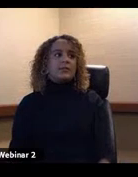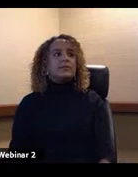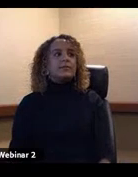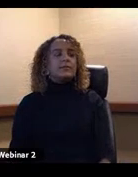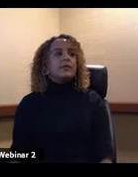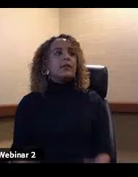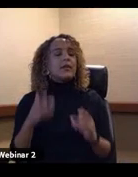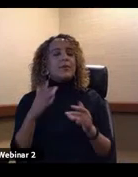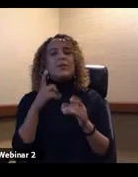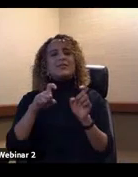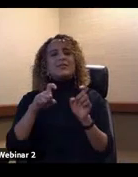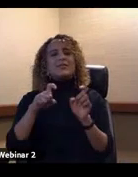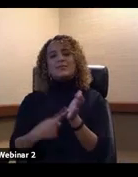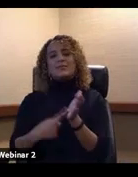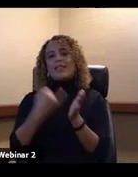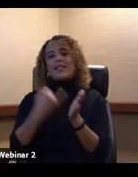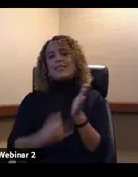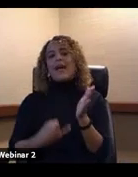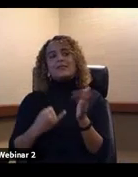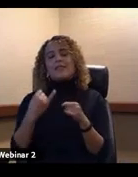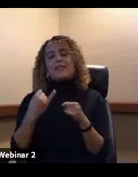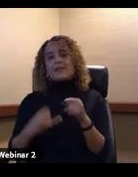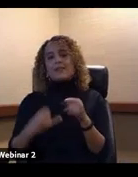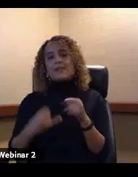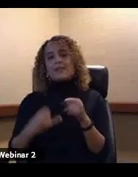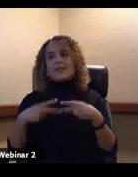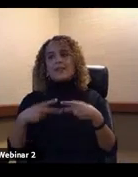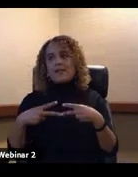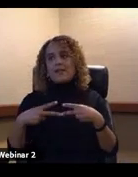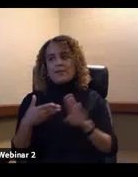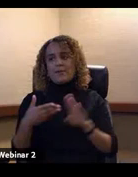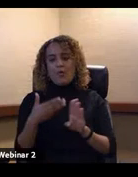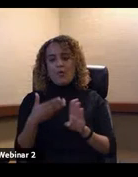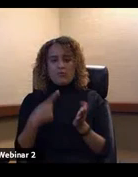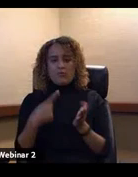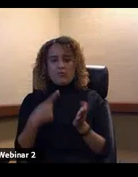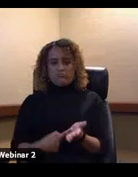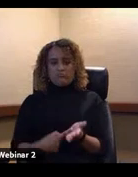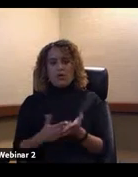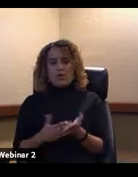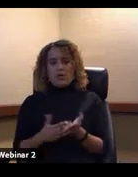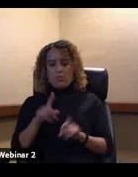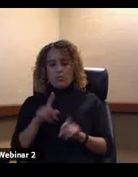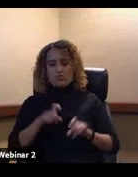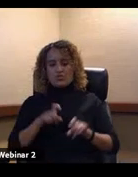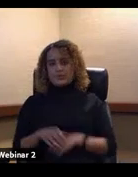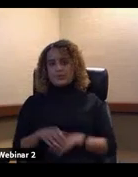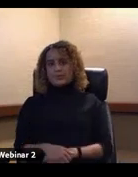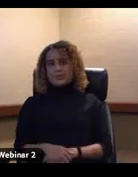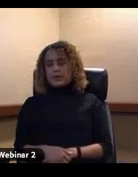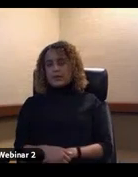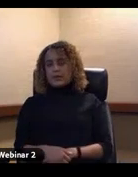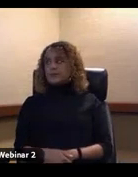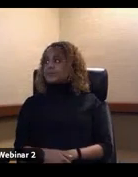And I think at this time we'll go back to the last slide just to go over some common errors before I start taking questions. The very last slide.